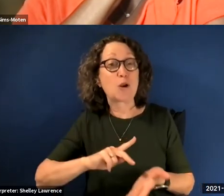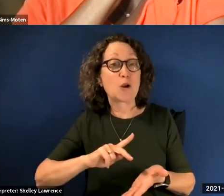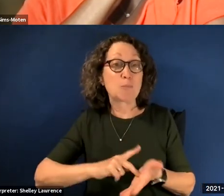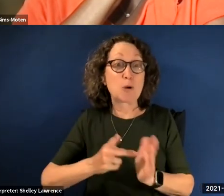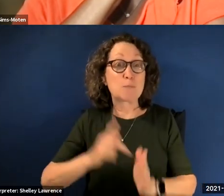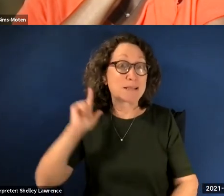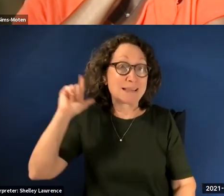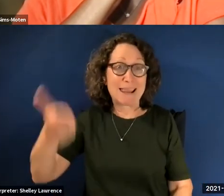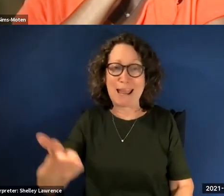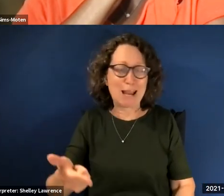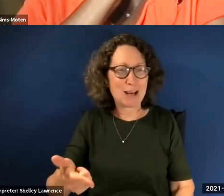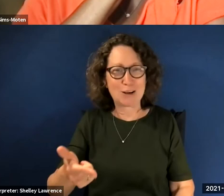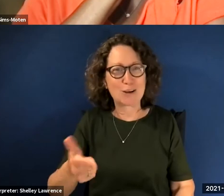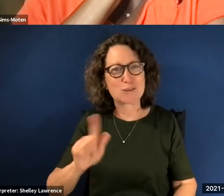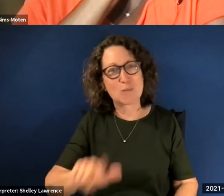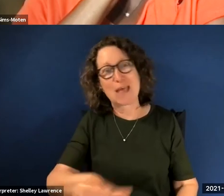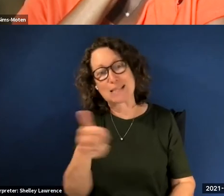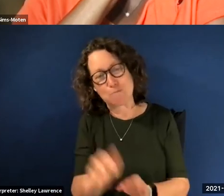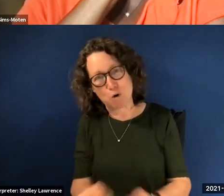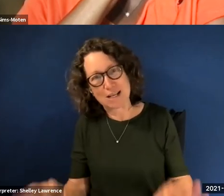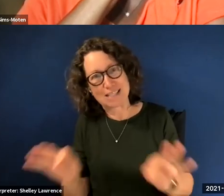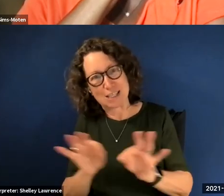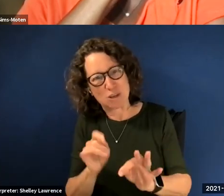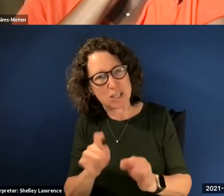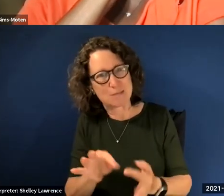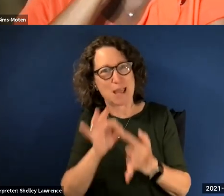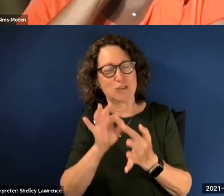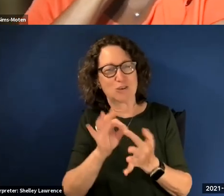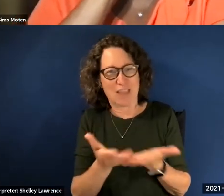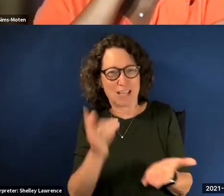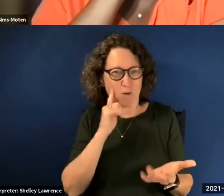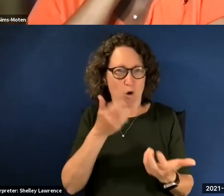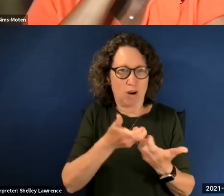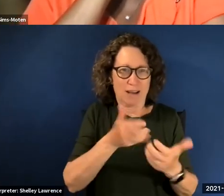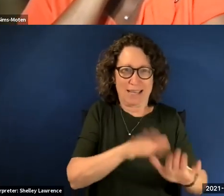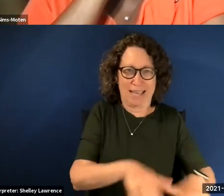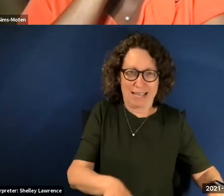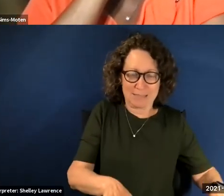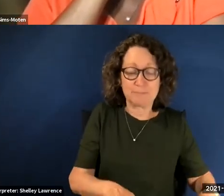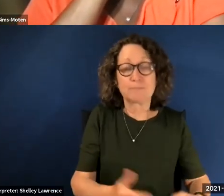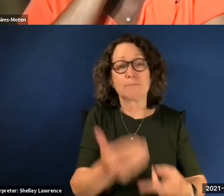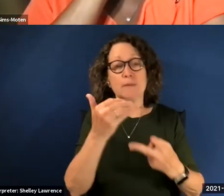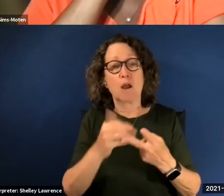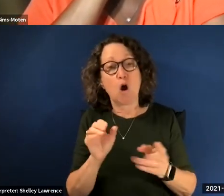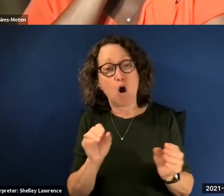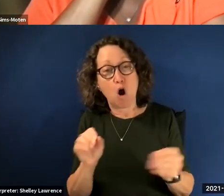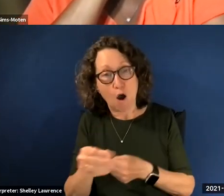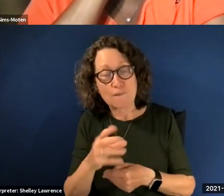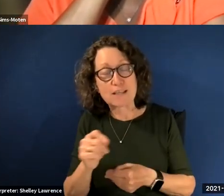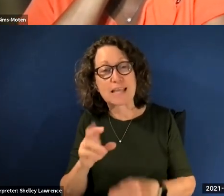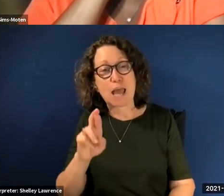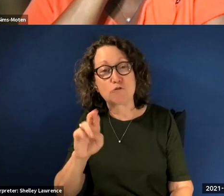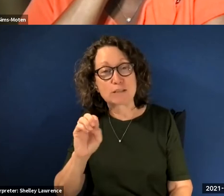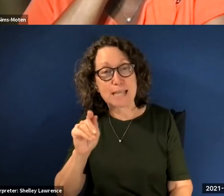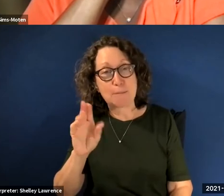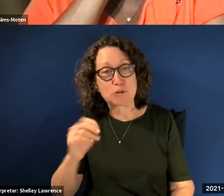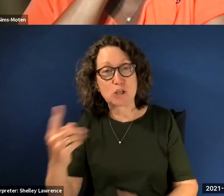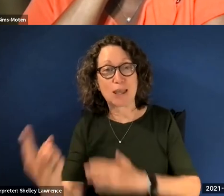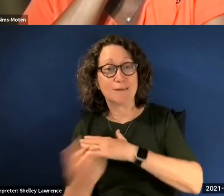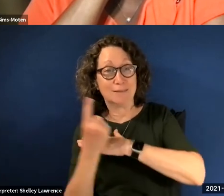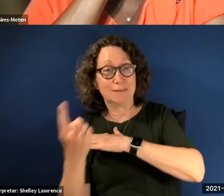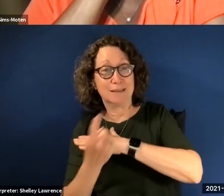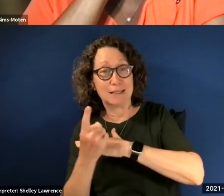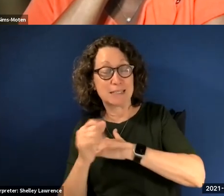in the future. So that's an important consideration. And then we also have to add office and reception space, which is